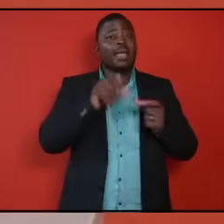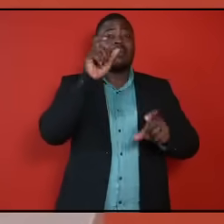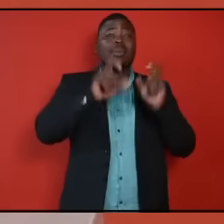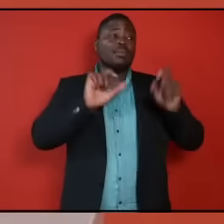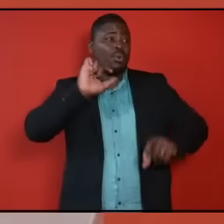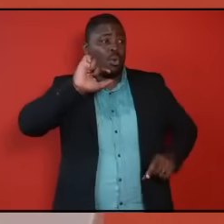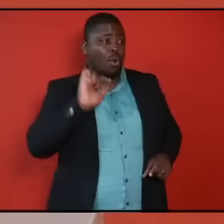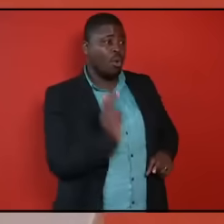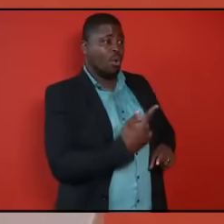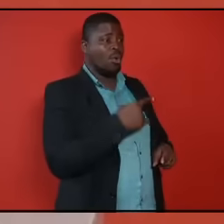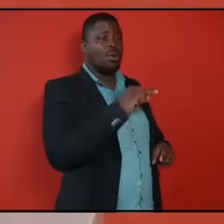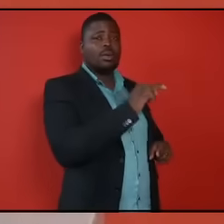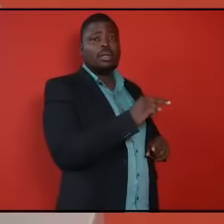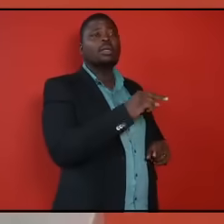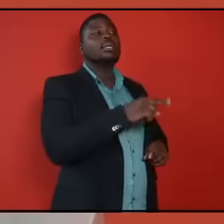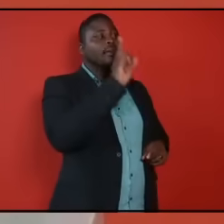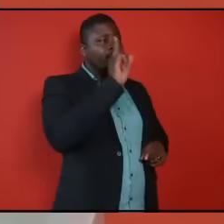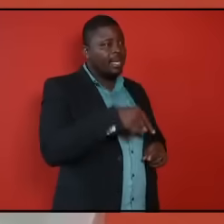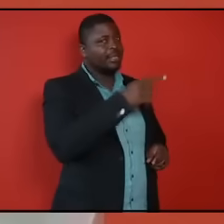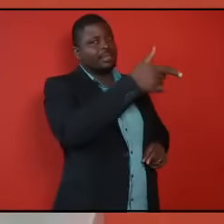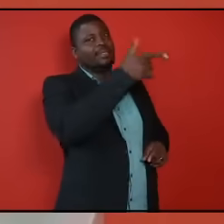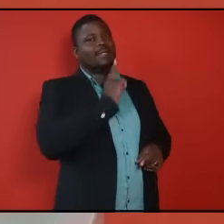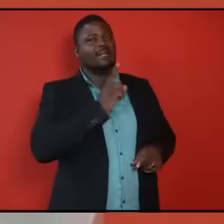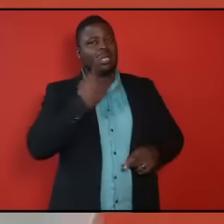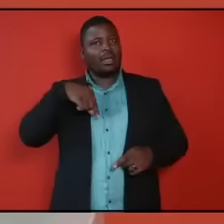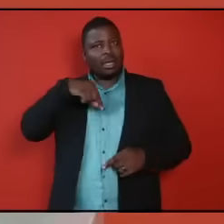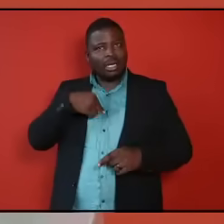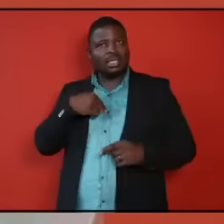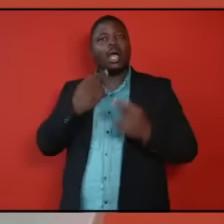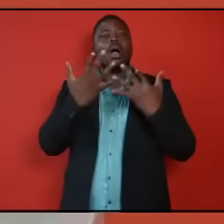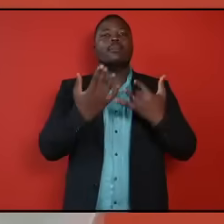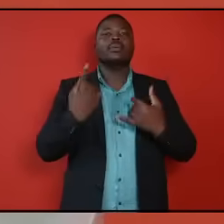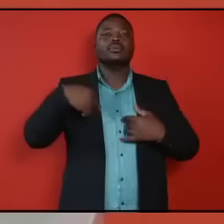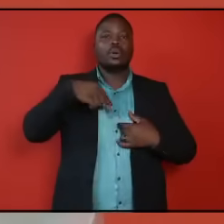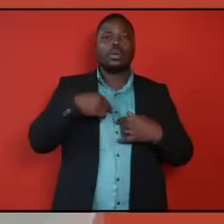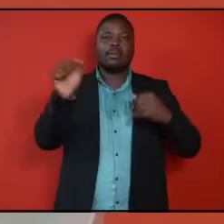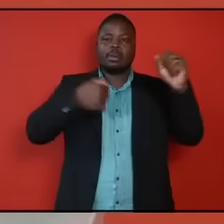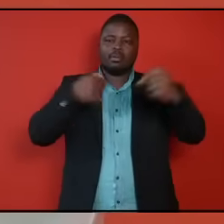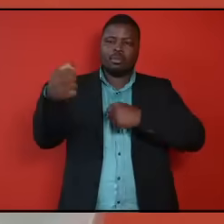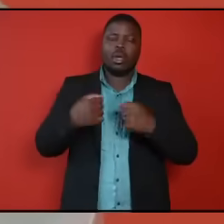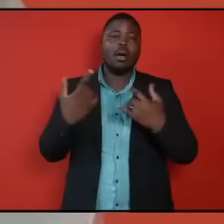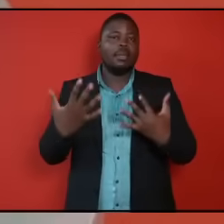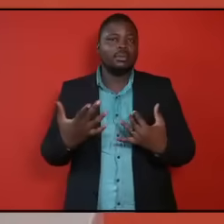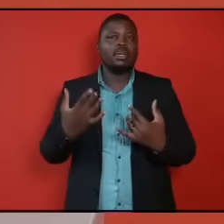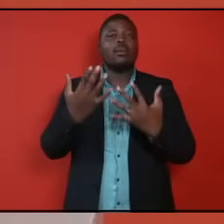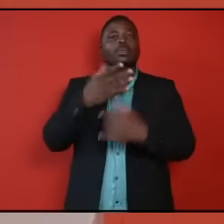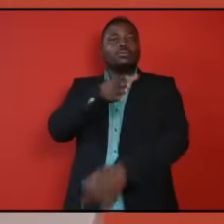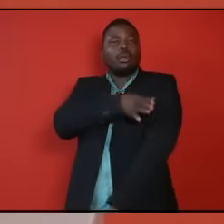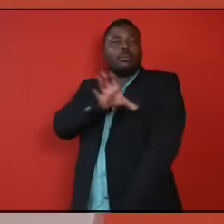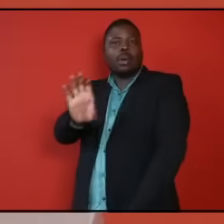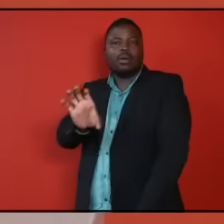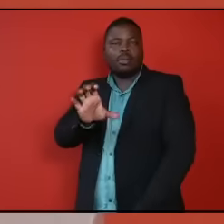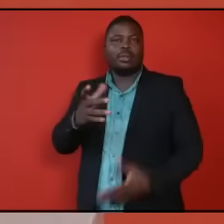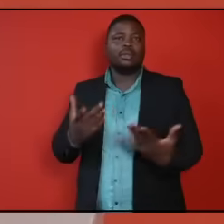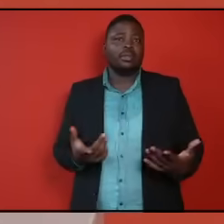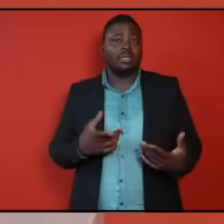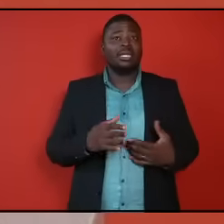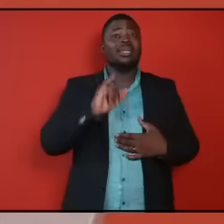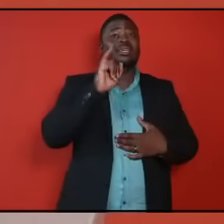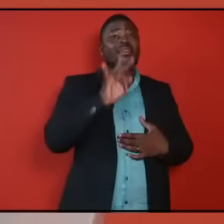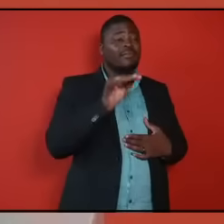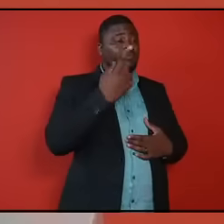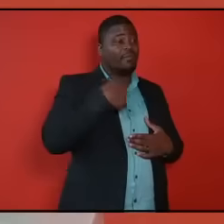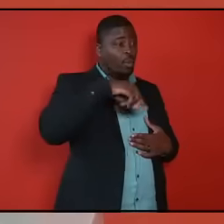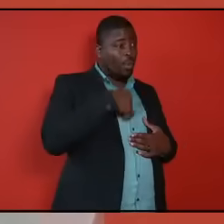us, how many have we employed? How many have we empowered? If we kill that, we'll kill